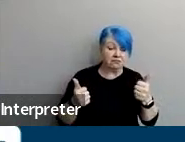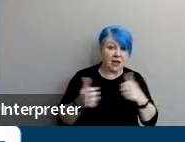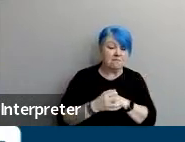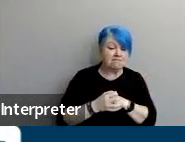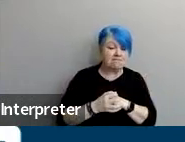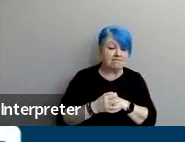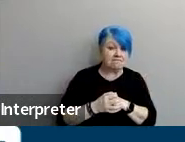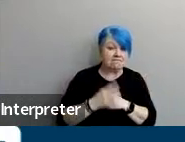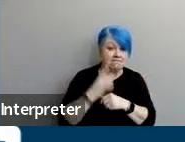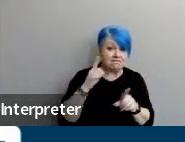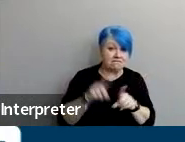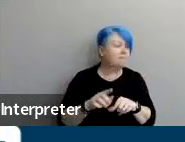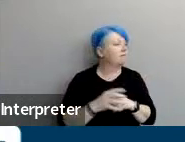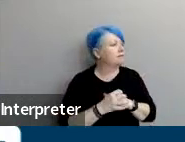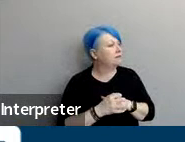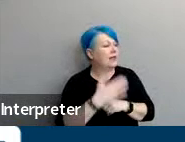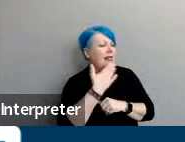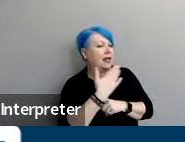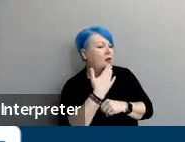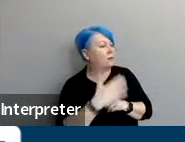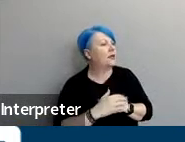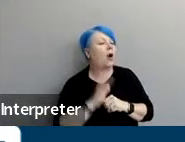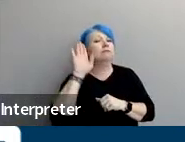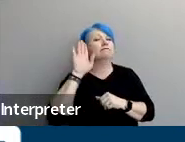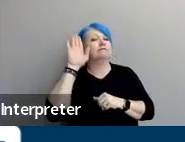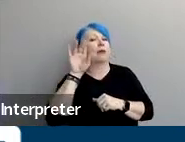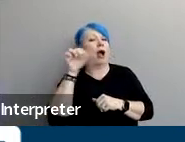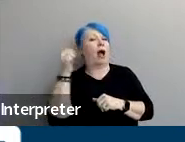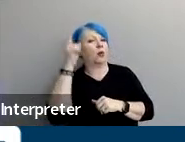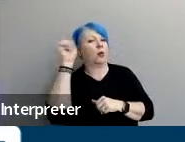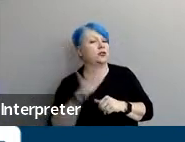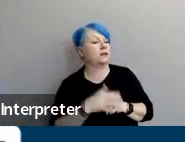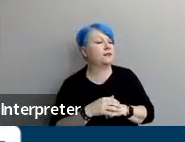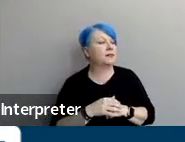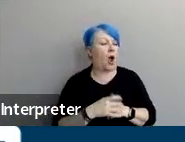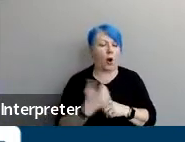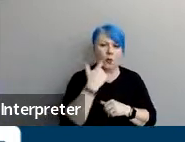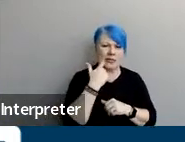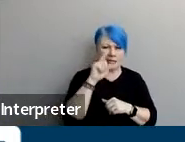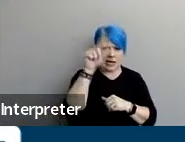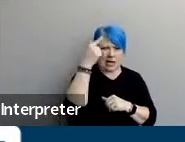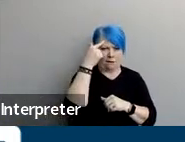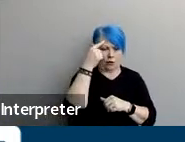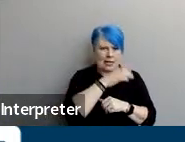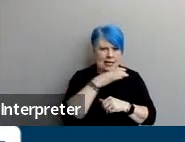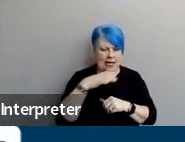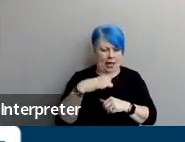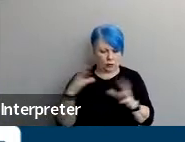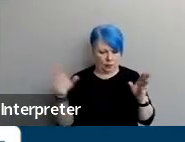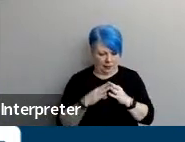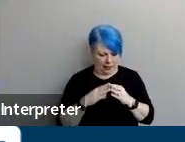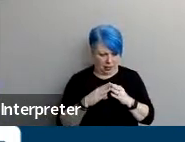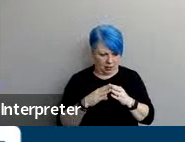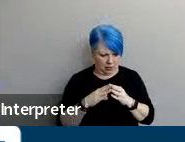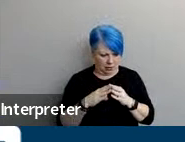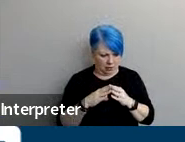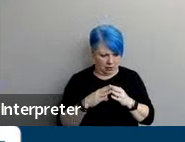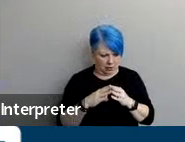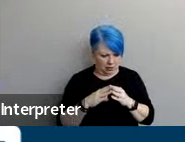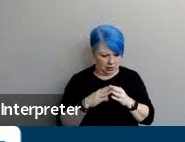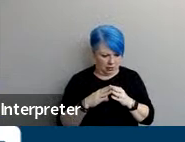Thank you. I have another common question. So at our last governing council meeting, a member of the governing council, I believe, who's on